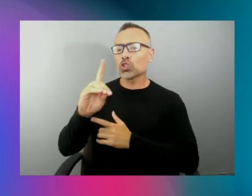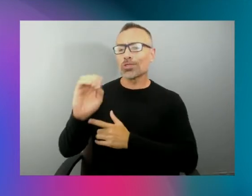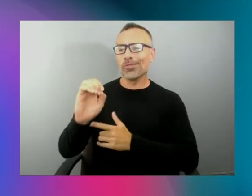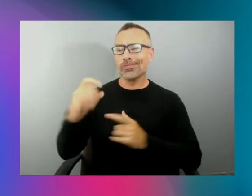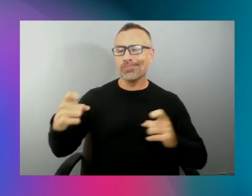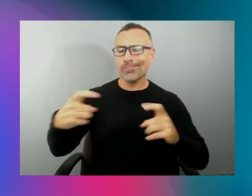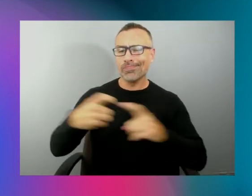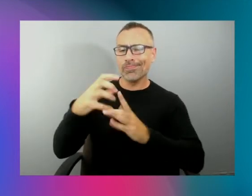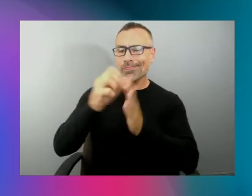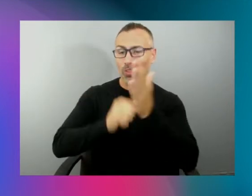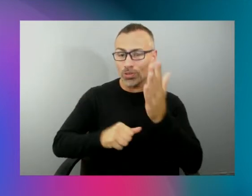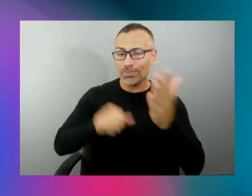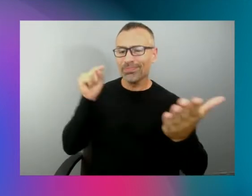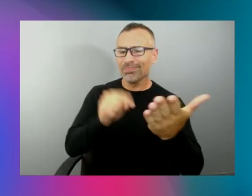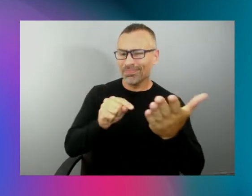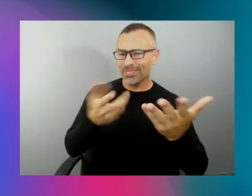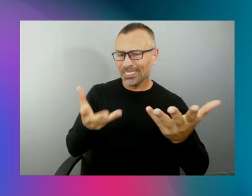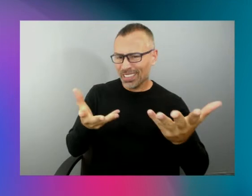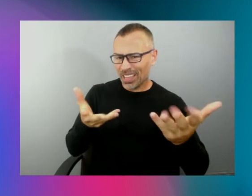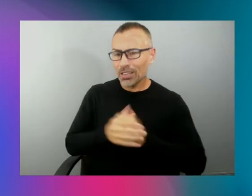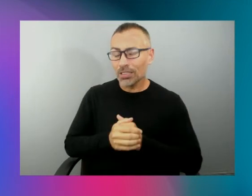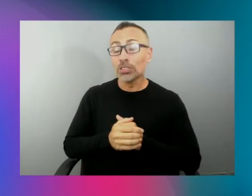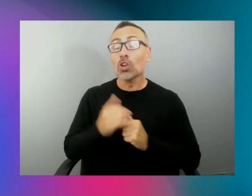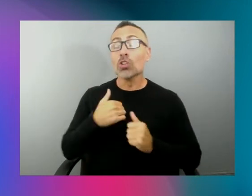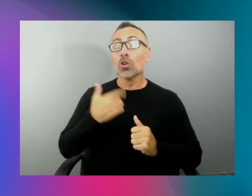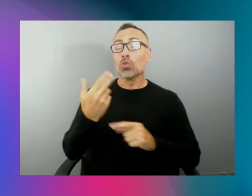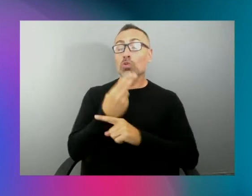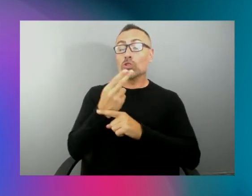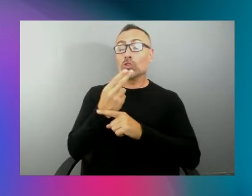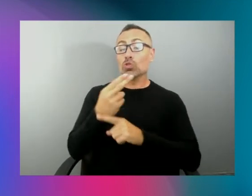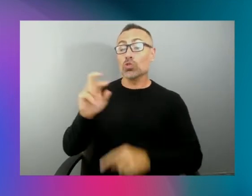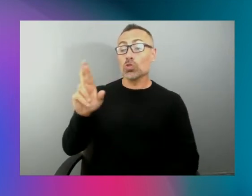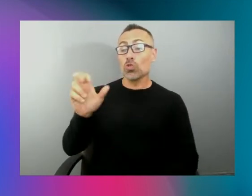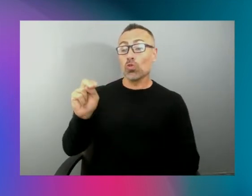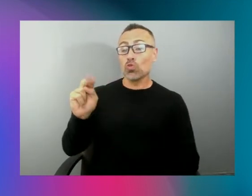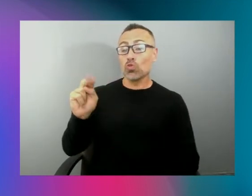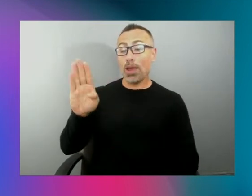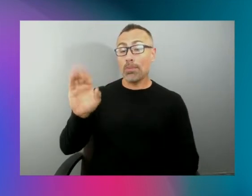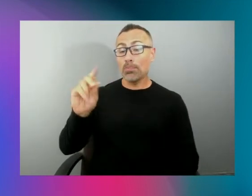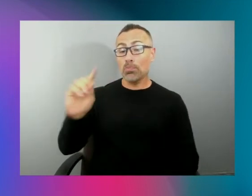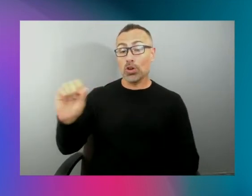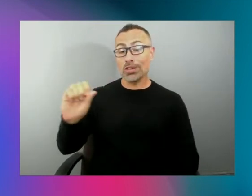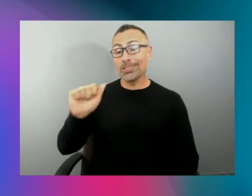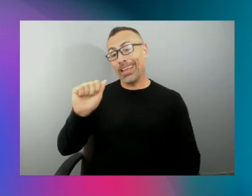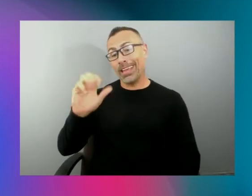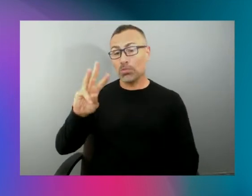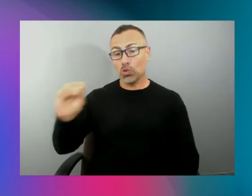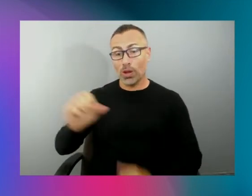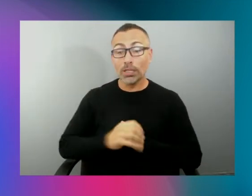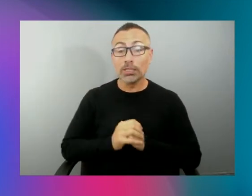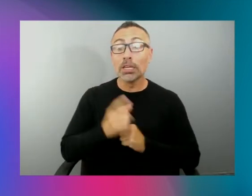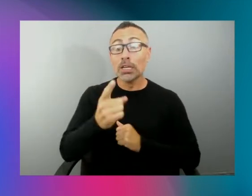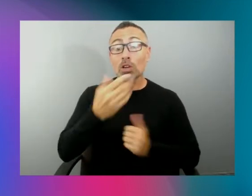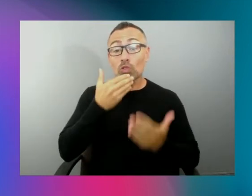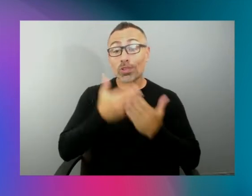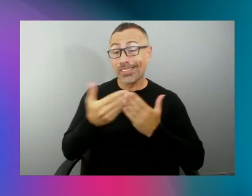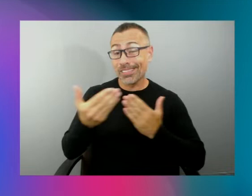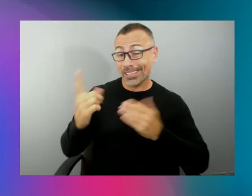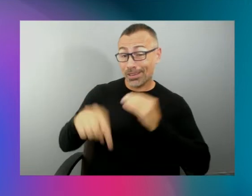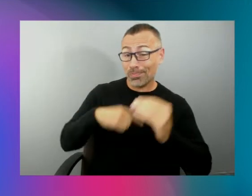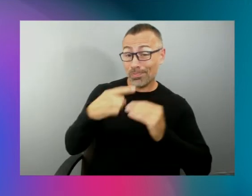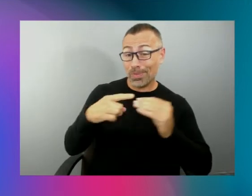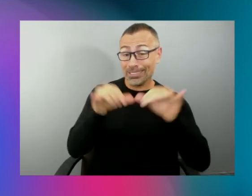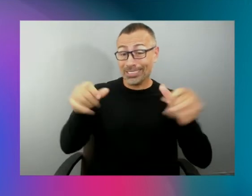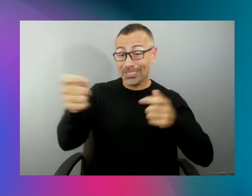AWS provide like automation runbooks. The good thing about automation, System Manager automation is you can also create your